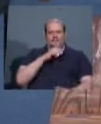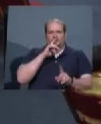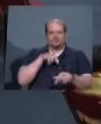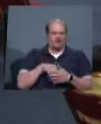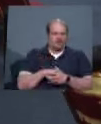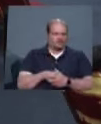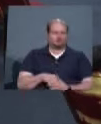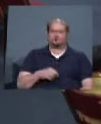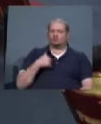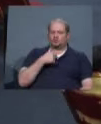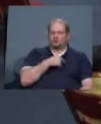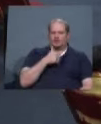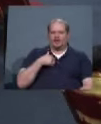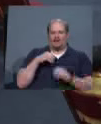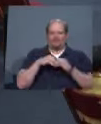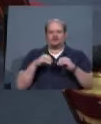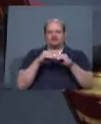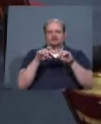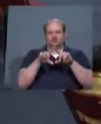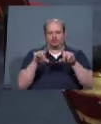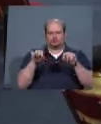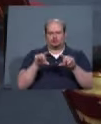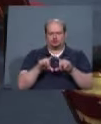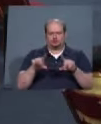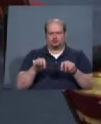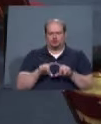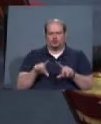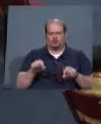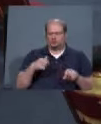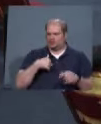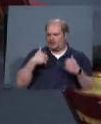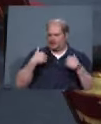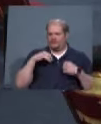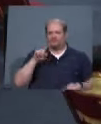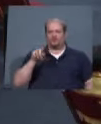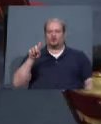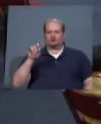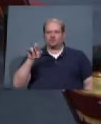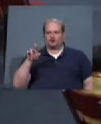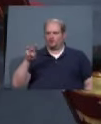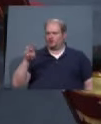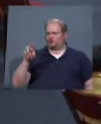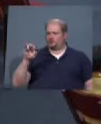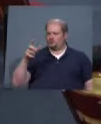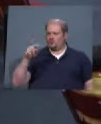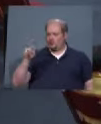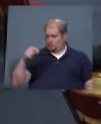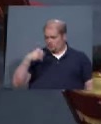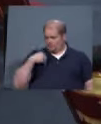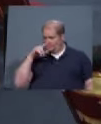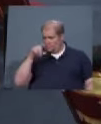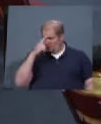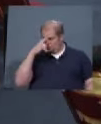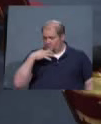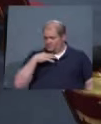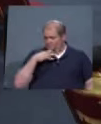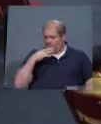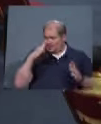We do have additional cards, but I have one director. Director Wright, is your question for the applicant?